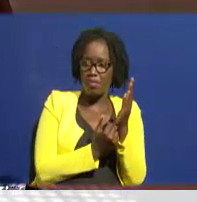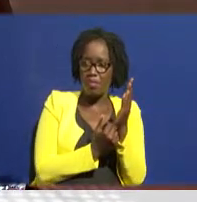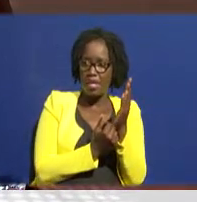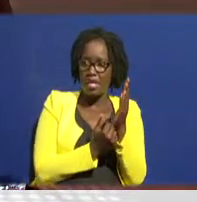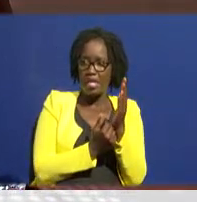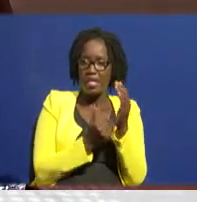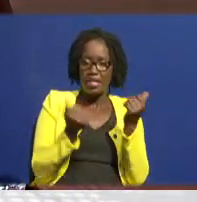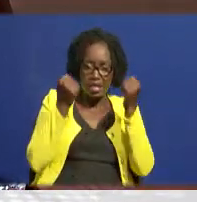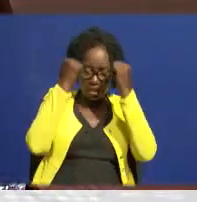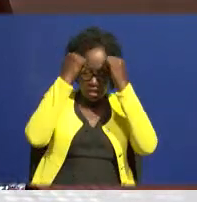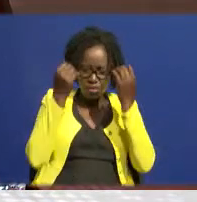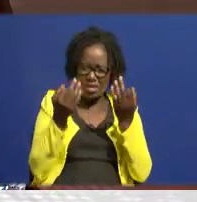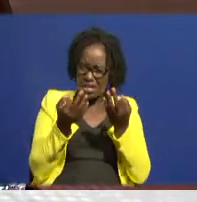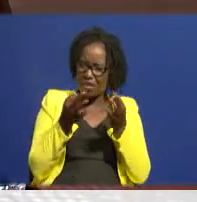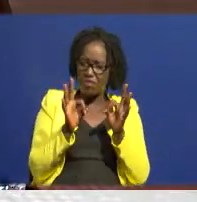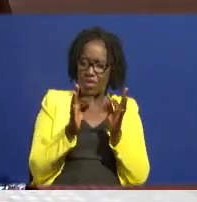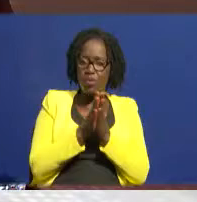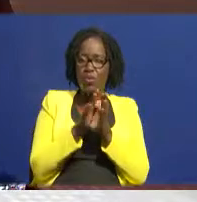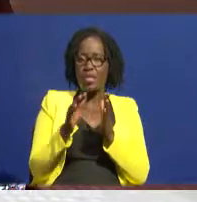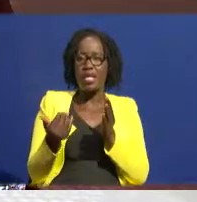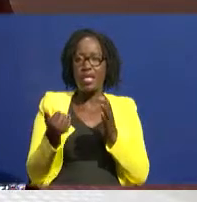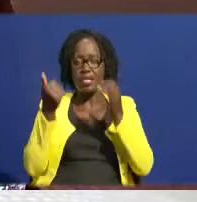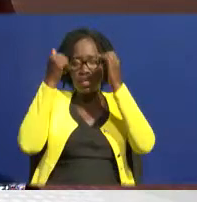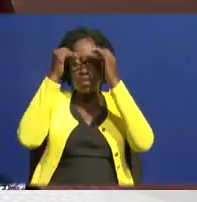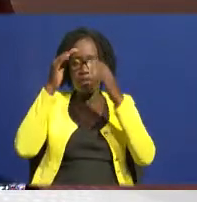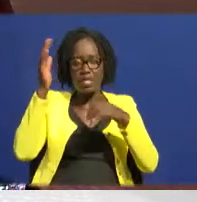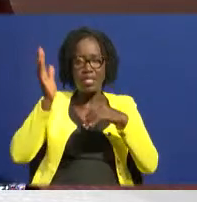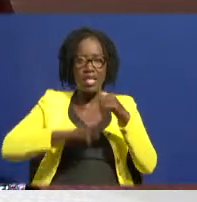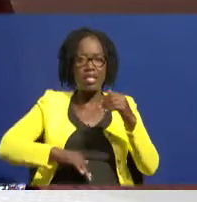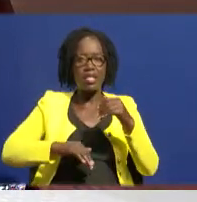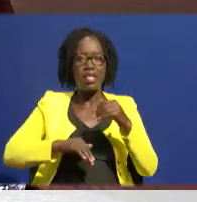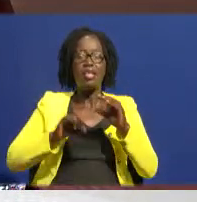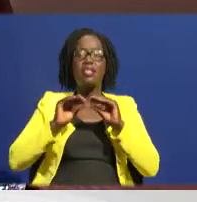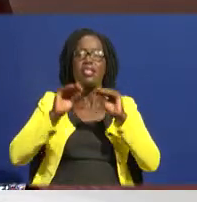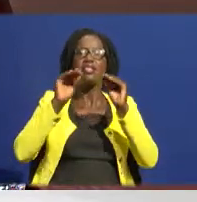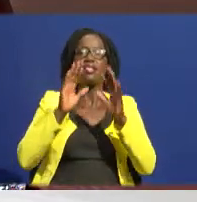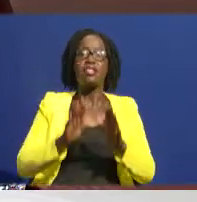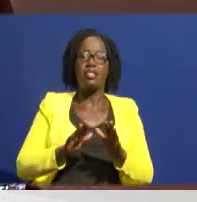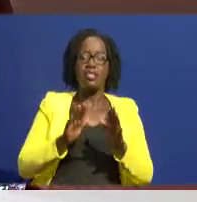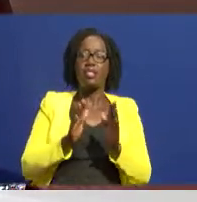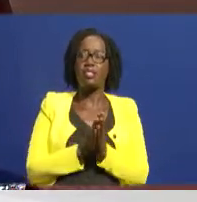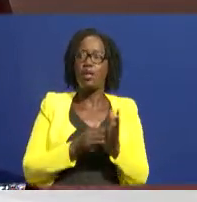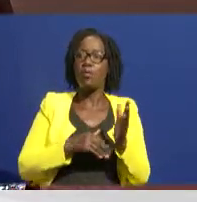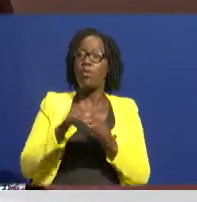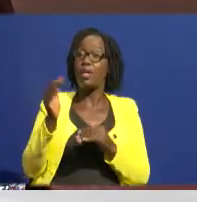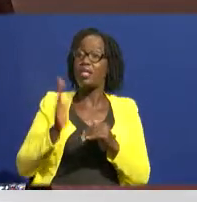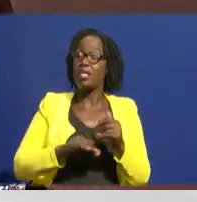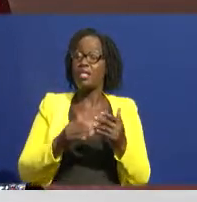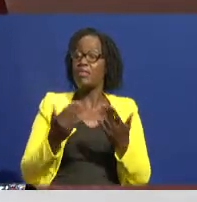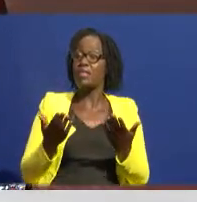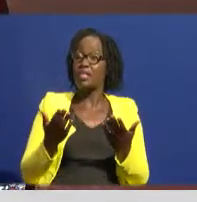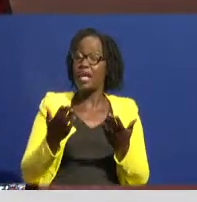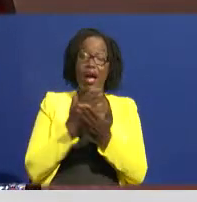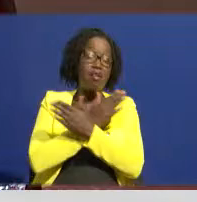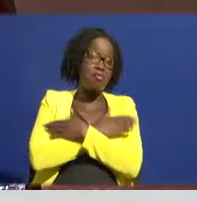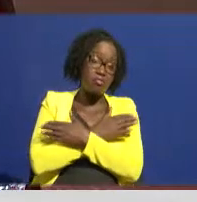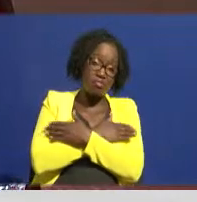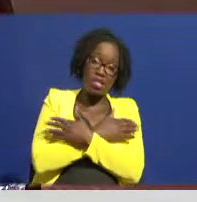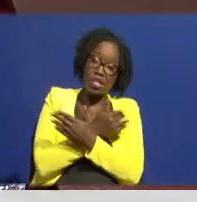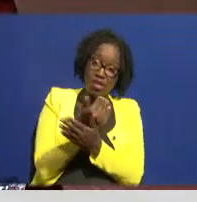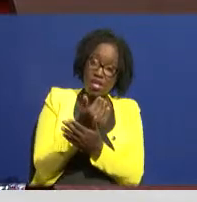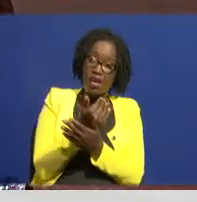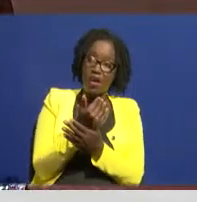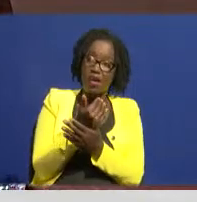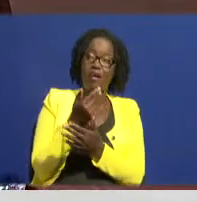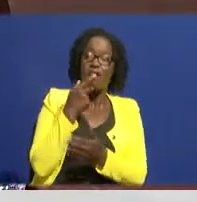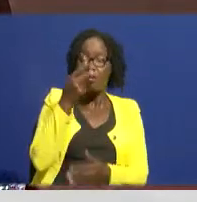open up to their fellow students more than they open up to the teachers. Mm. Or they can open up to their fellow students more than they open up to their fellow friends, more than they